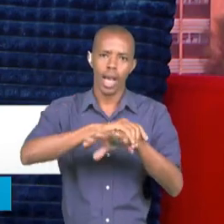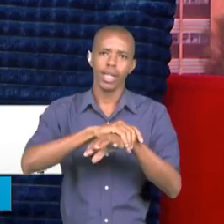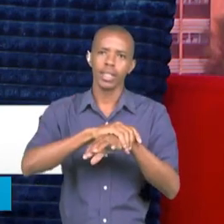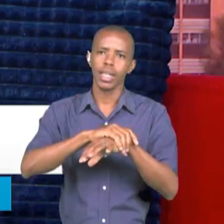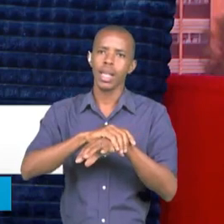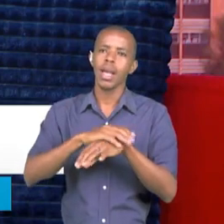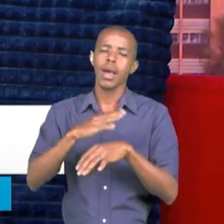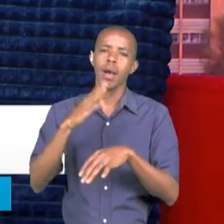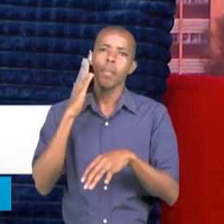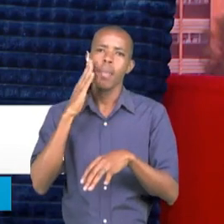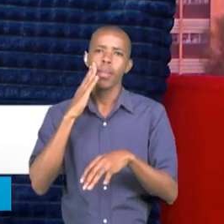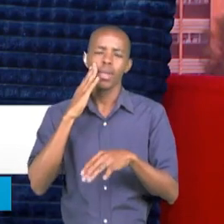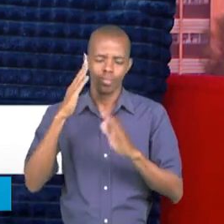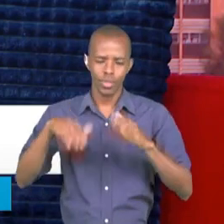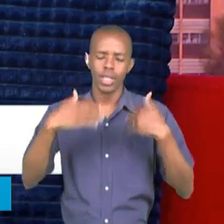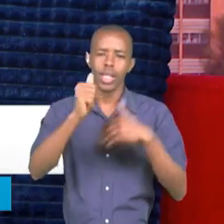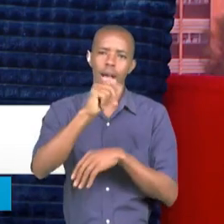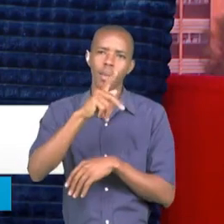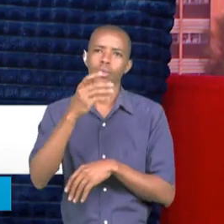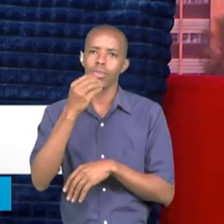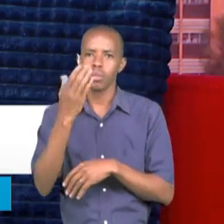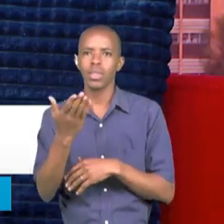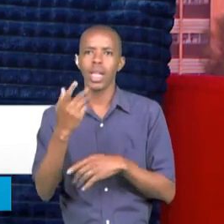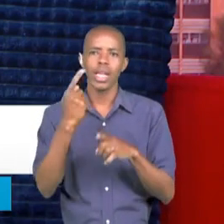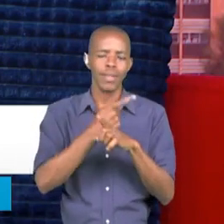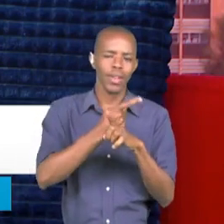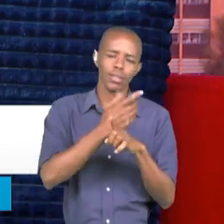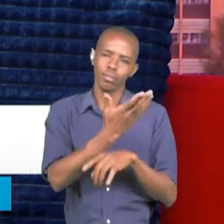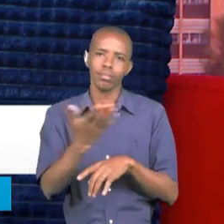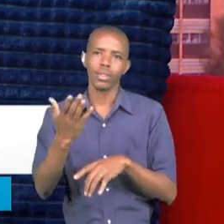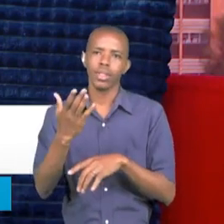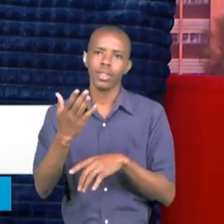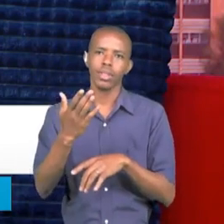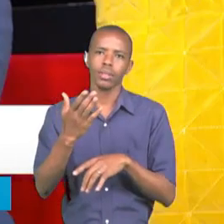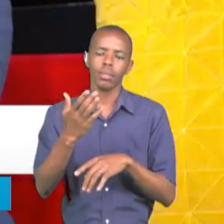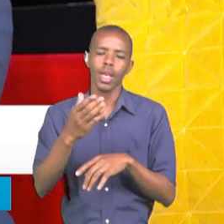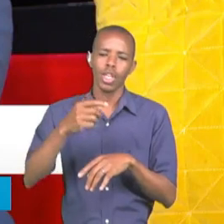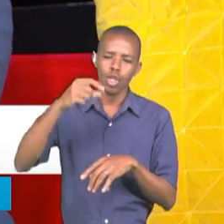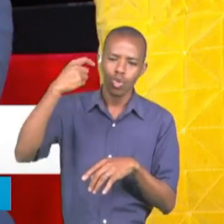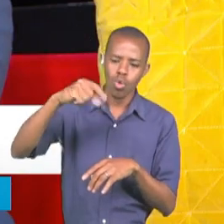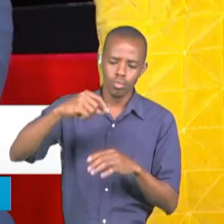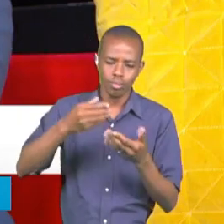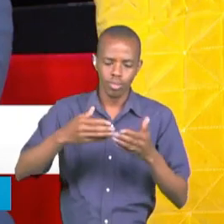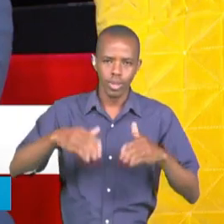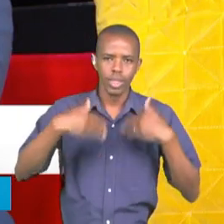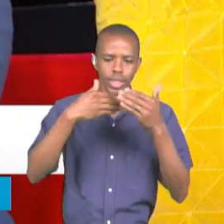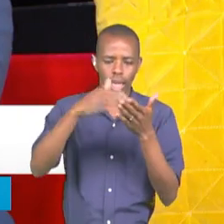calls me, Mom, nimekutumia apron. Mom, nimekutumia table, Mom. That's good. Nimekutumia mboga, which is good.